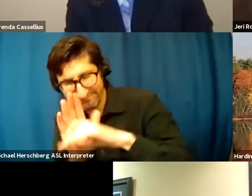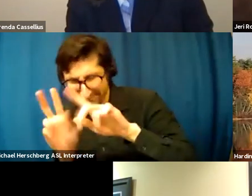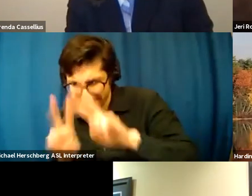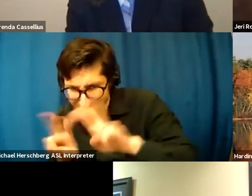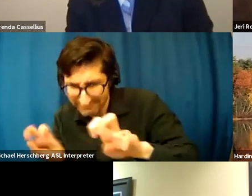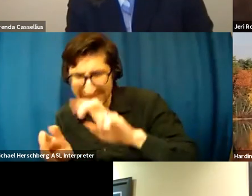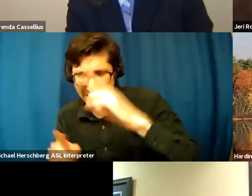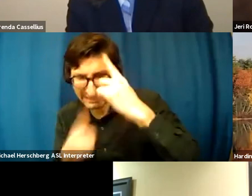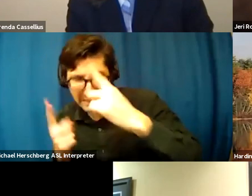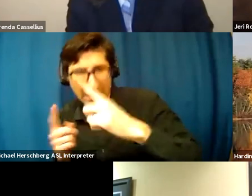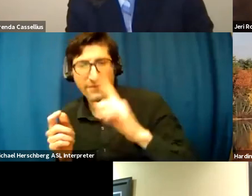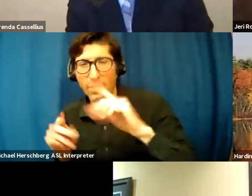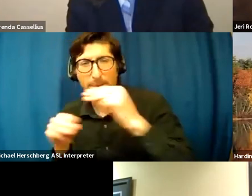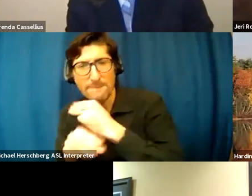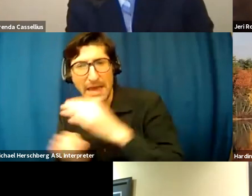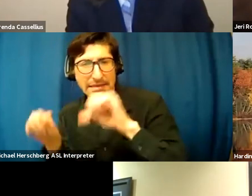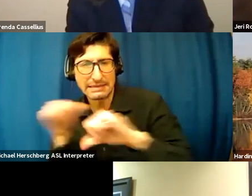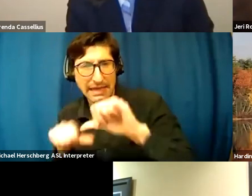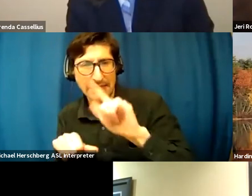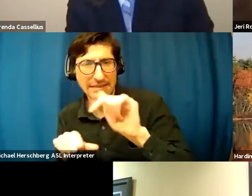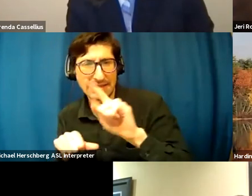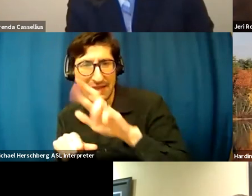literacy, and college and career readiness.